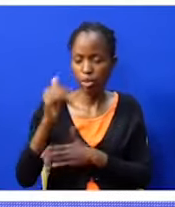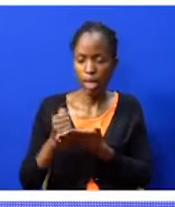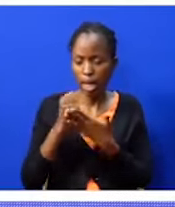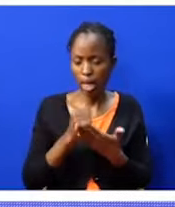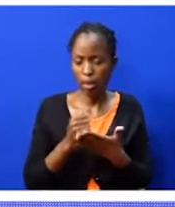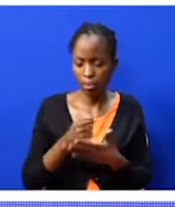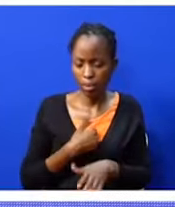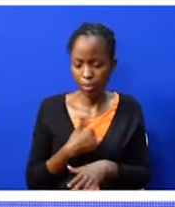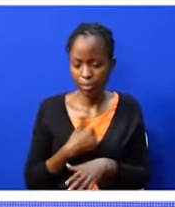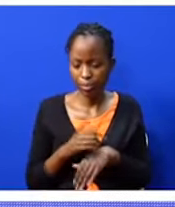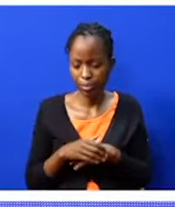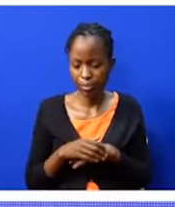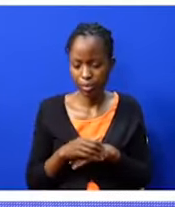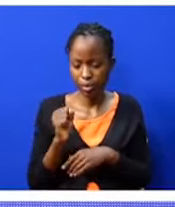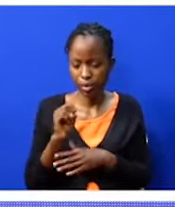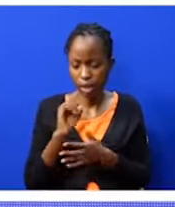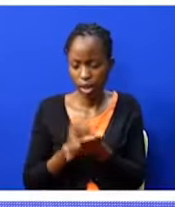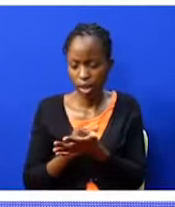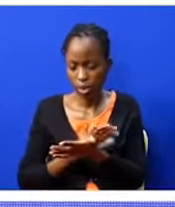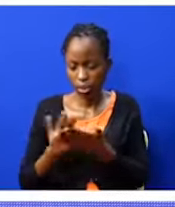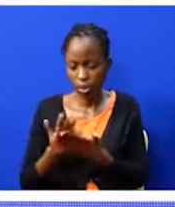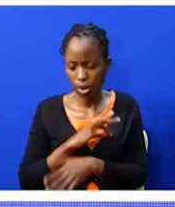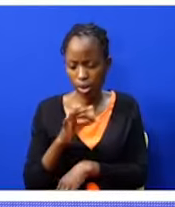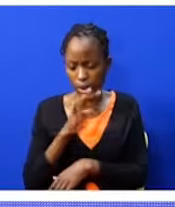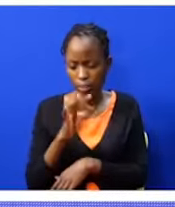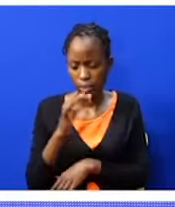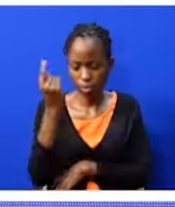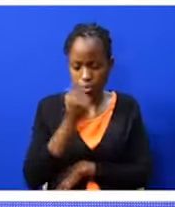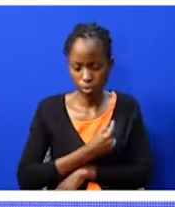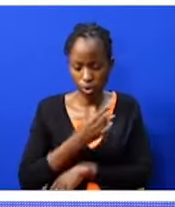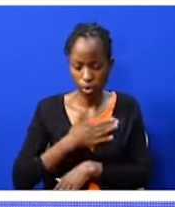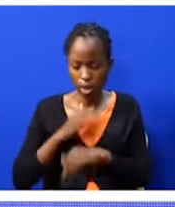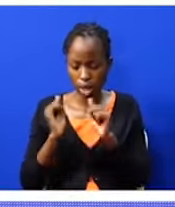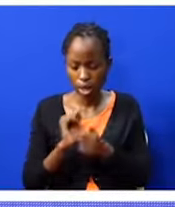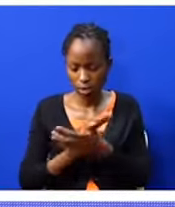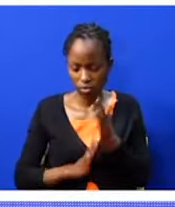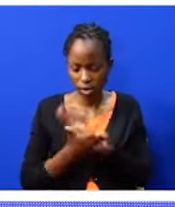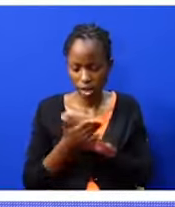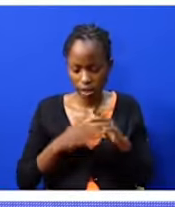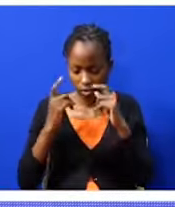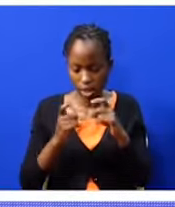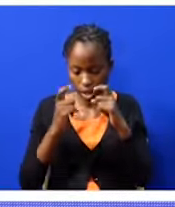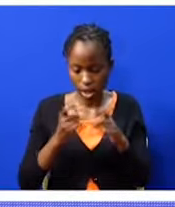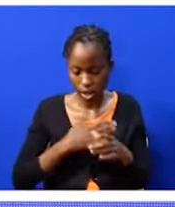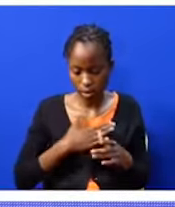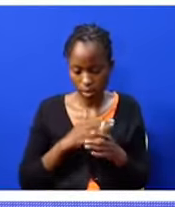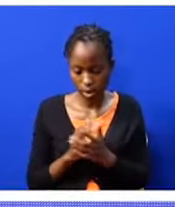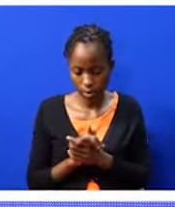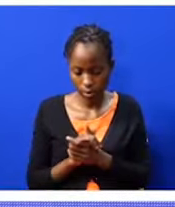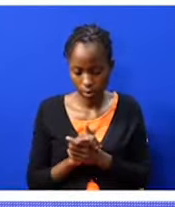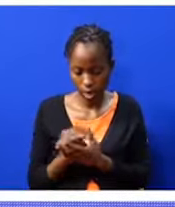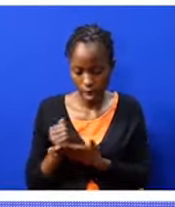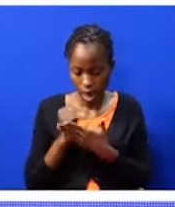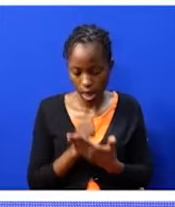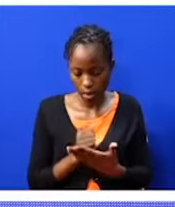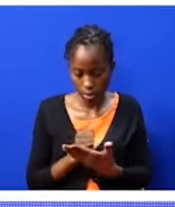me so that the Holy Spirit can come to me. Forgive my sins and help